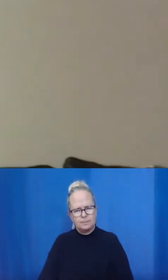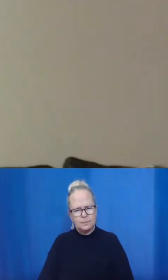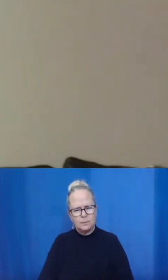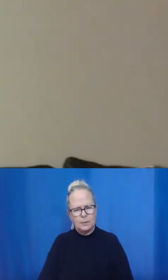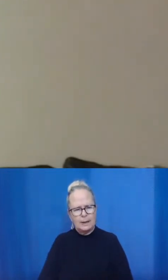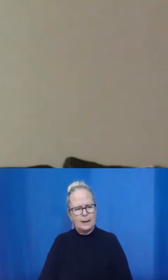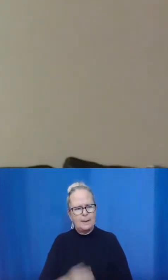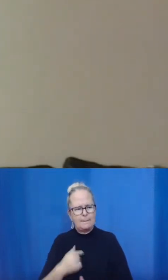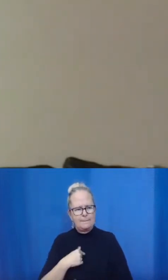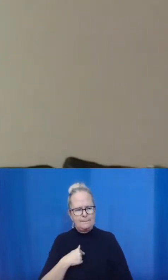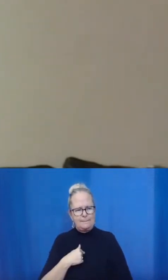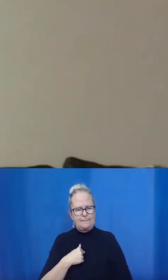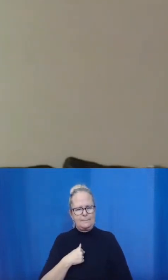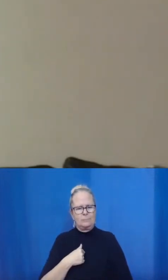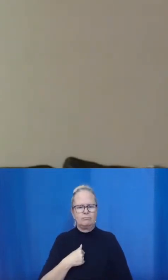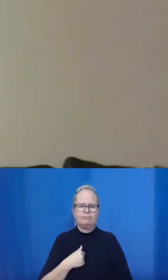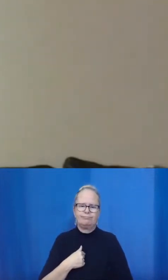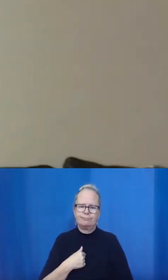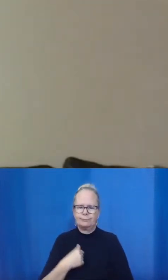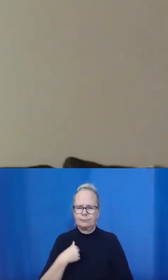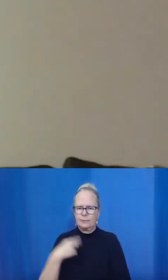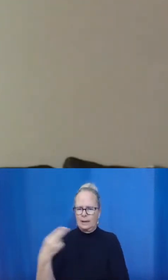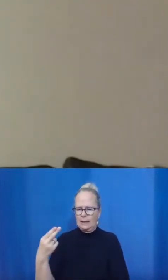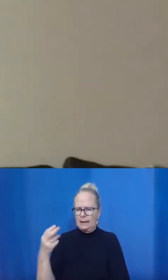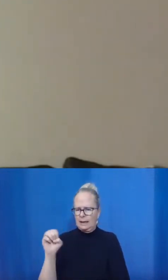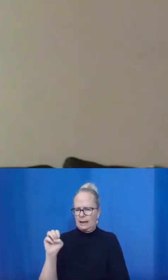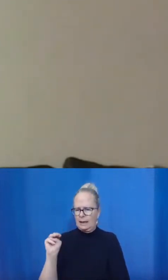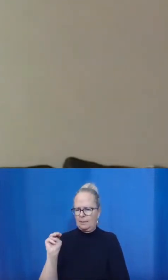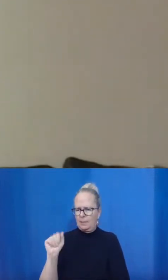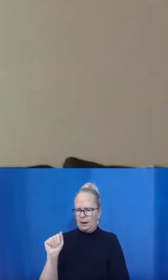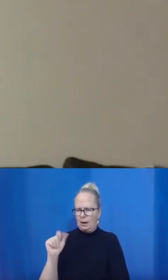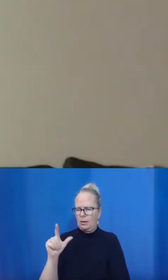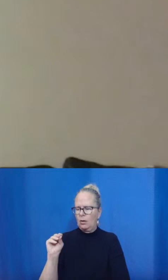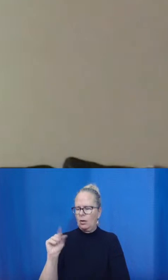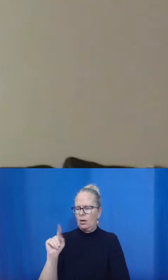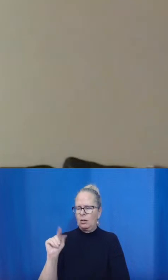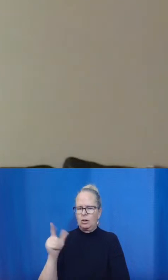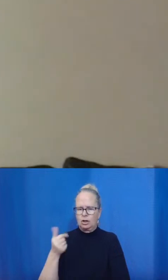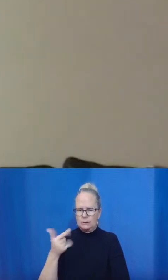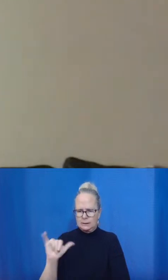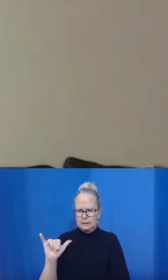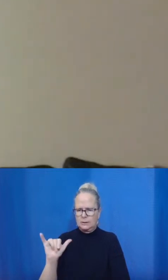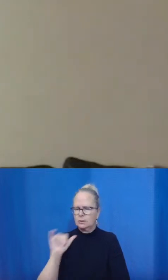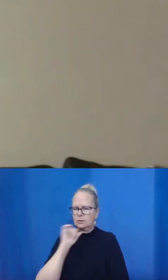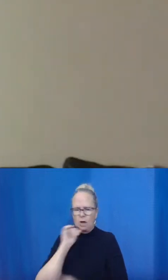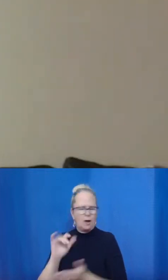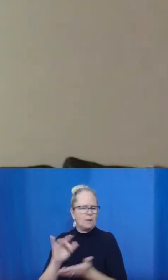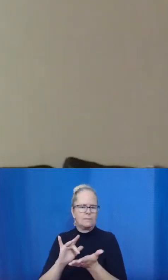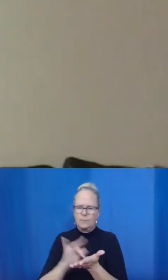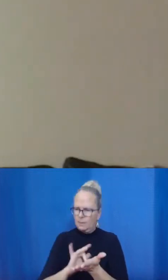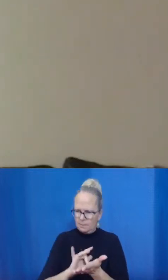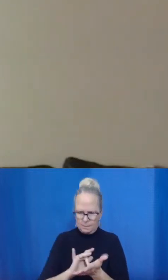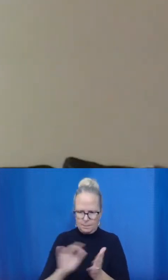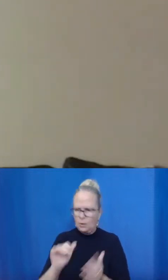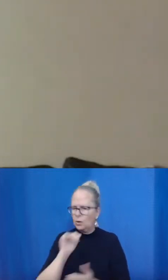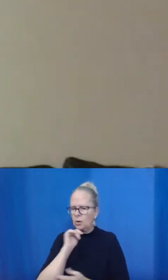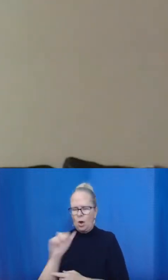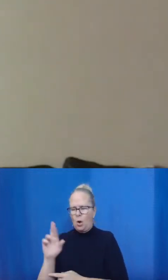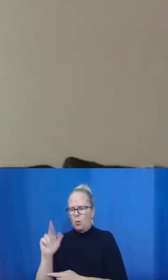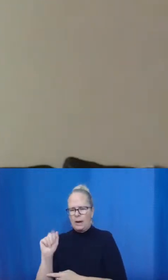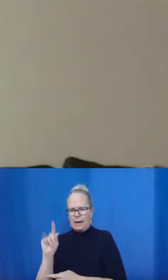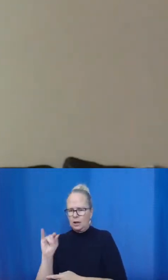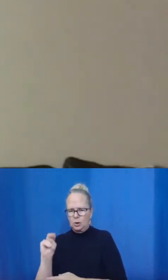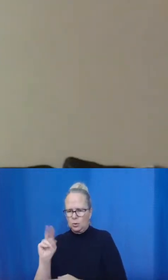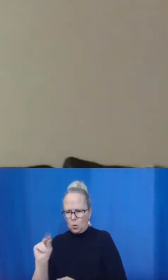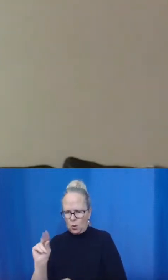And, so I'm not going to focus on, surgical delays, because